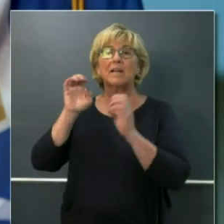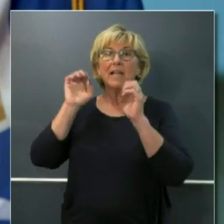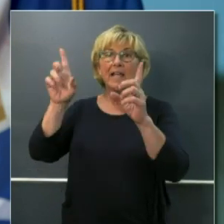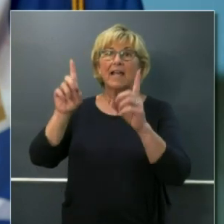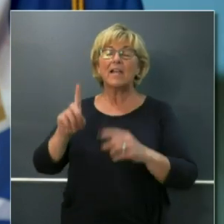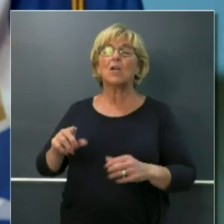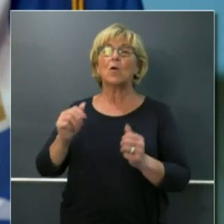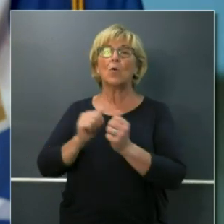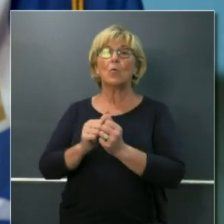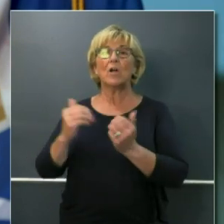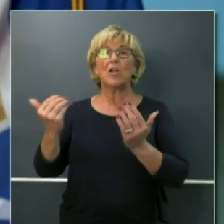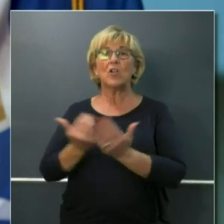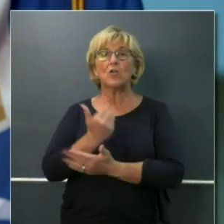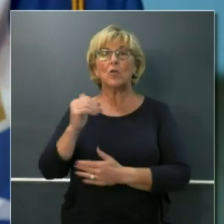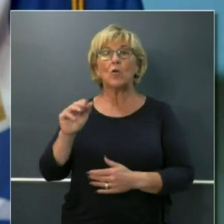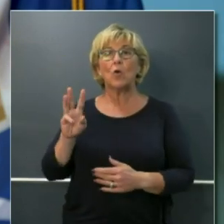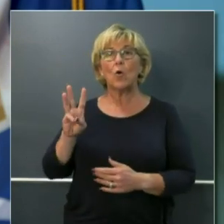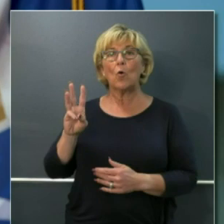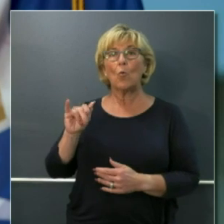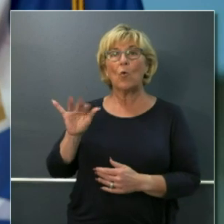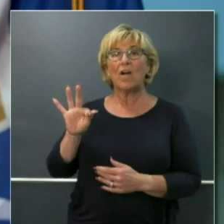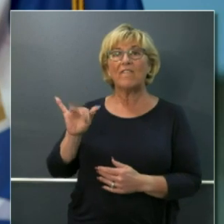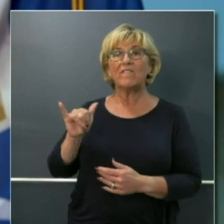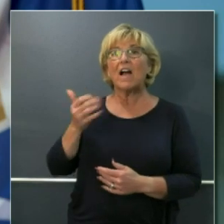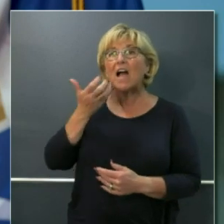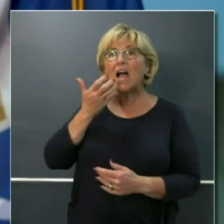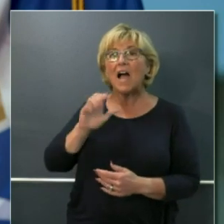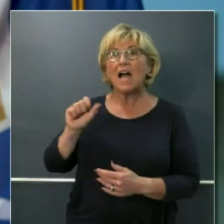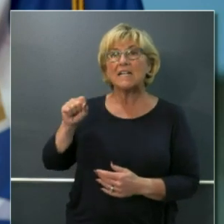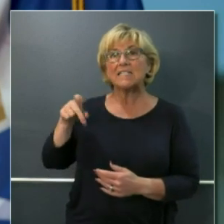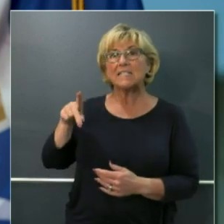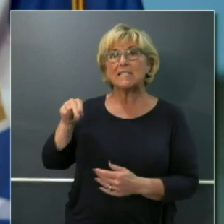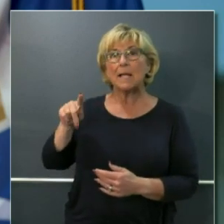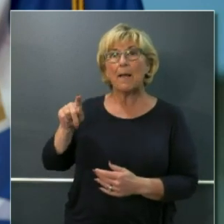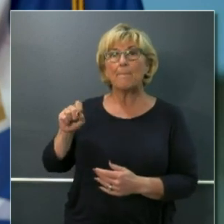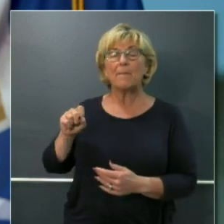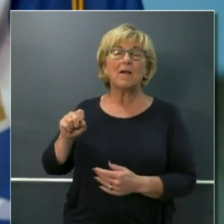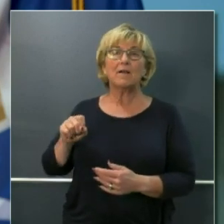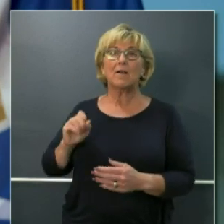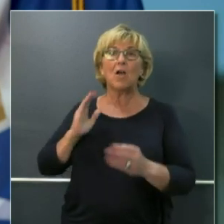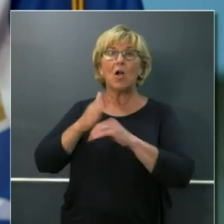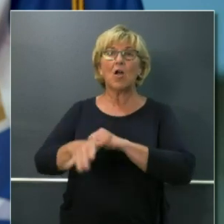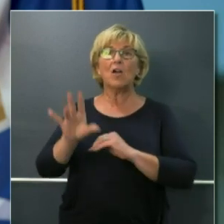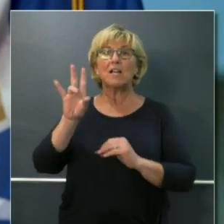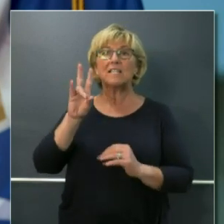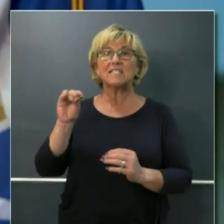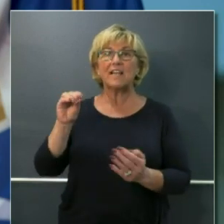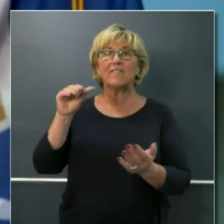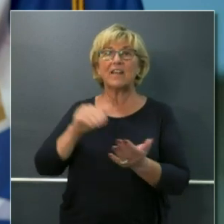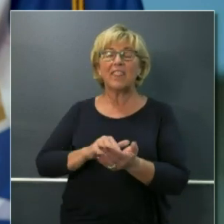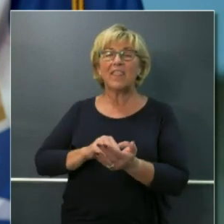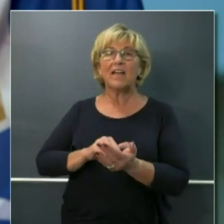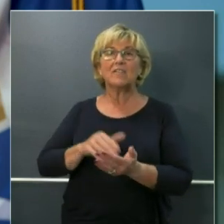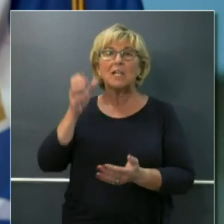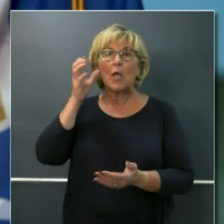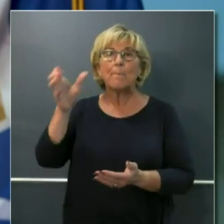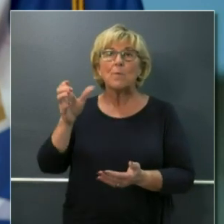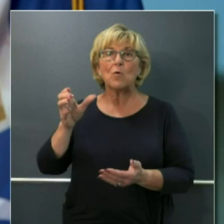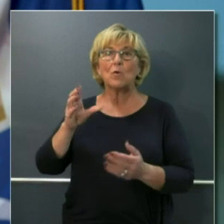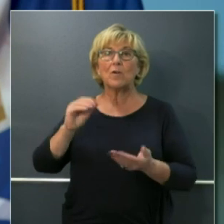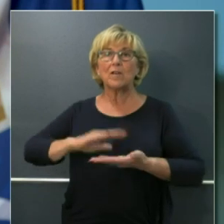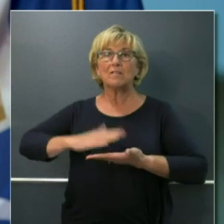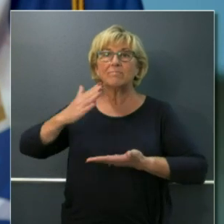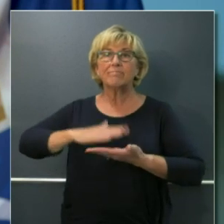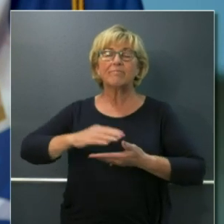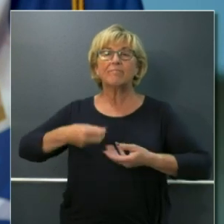on distance learning, the application support of thousands, over 70,000 tablets and Chromebooks and